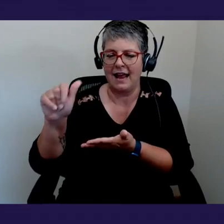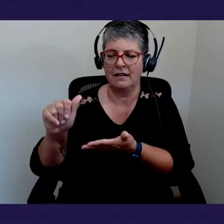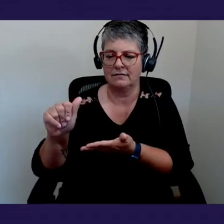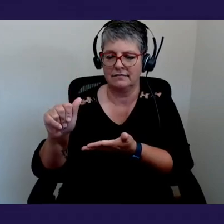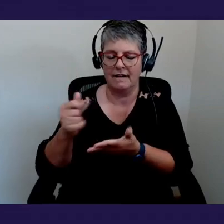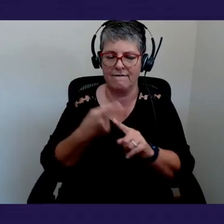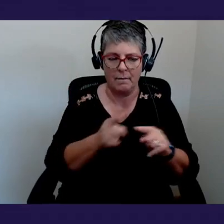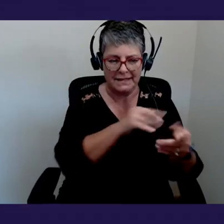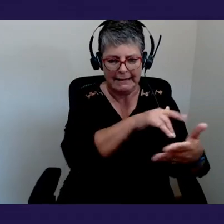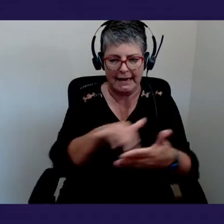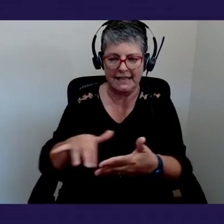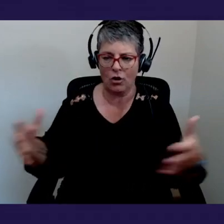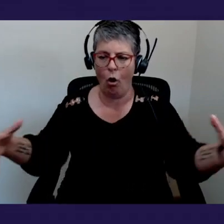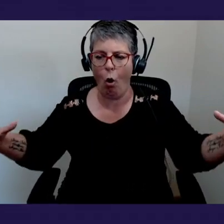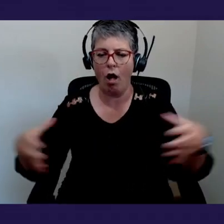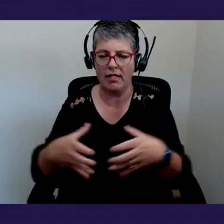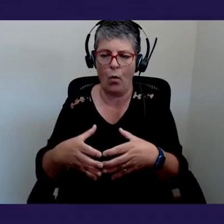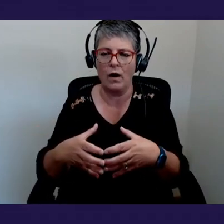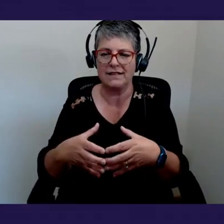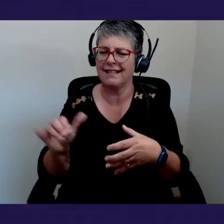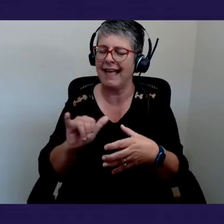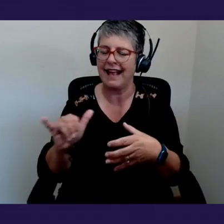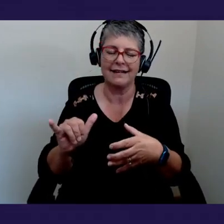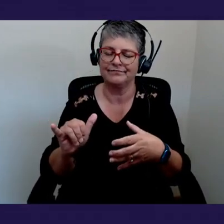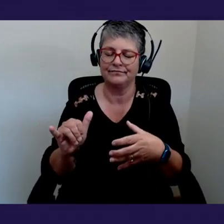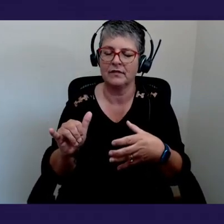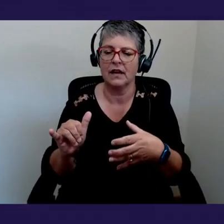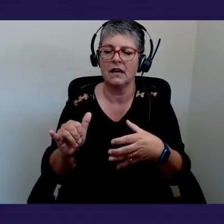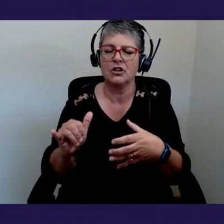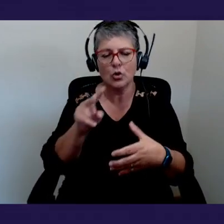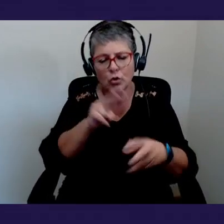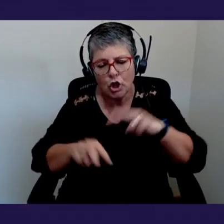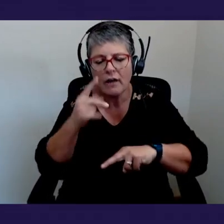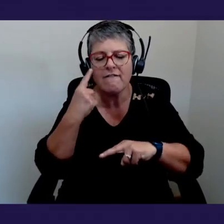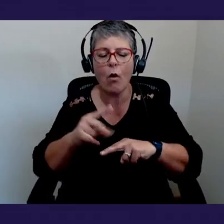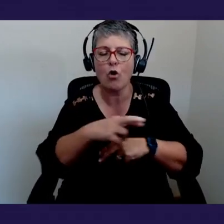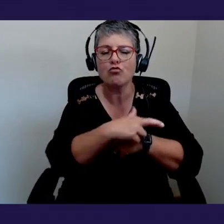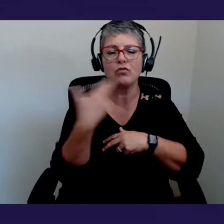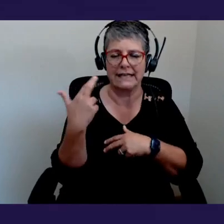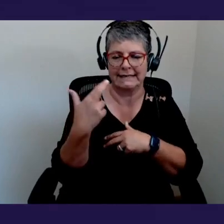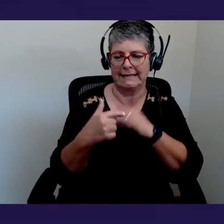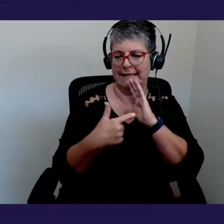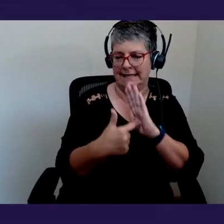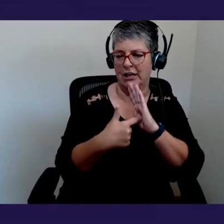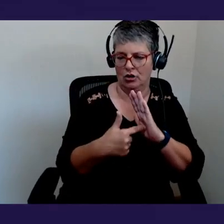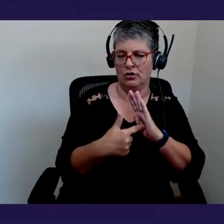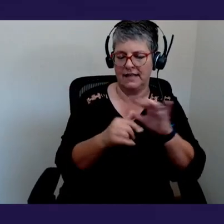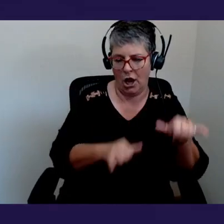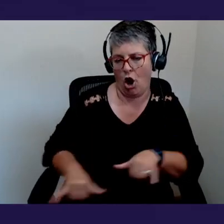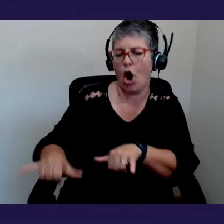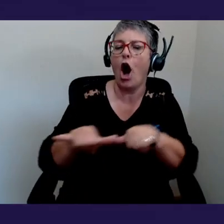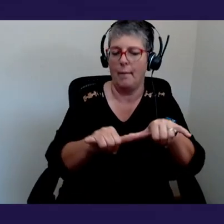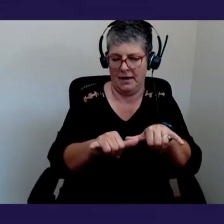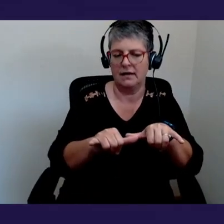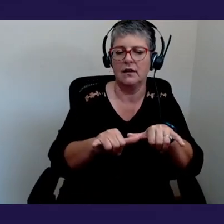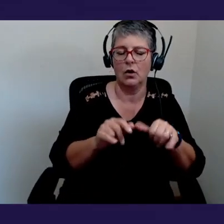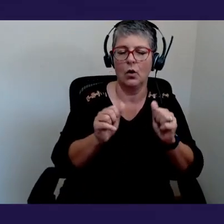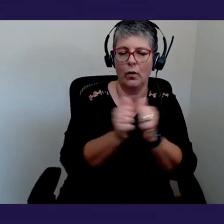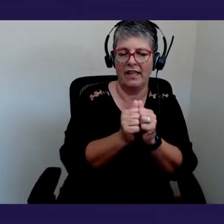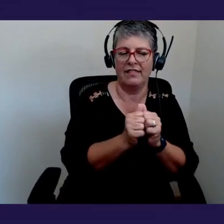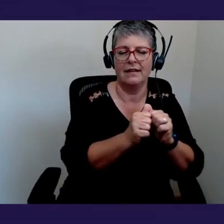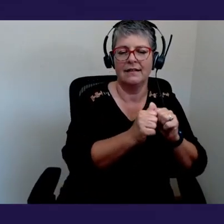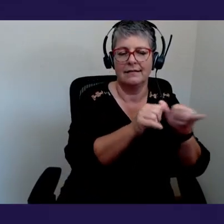giant quilt made of these kinds of studies to look for risk signals that are common across locations, across populations, across